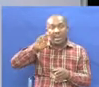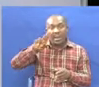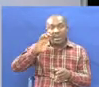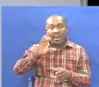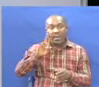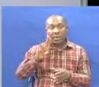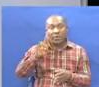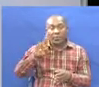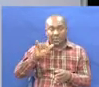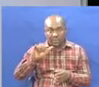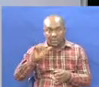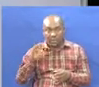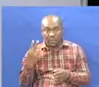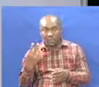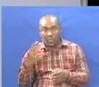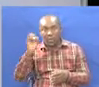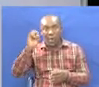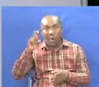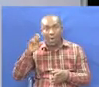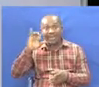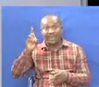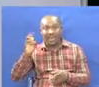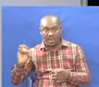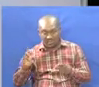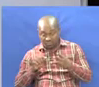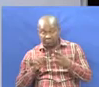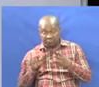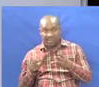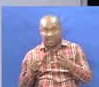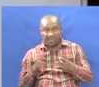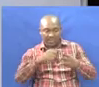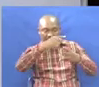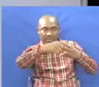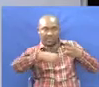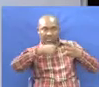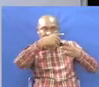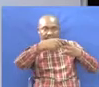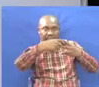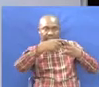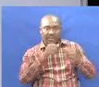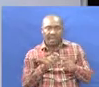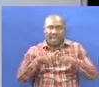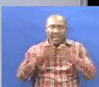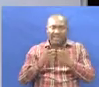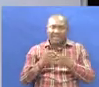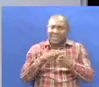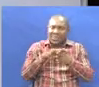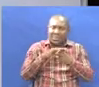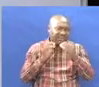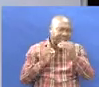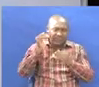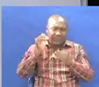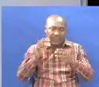to oxide, also you can get oxygen. But among these three methods, the common method which